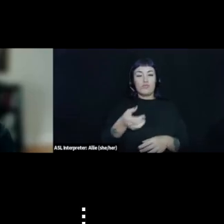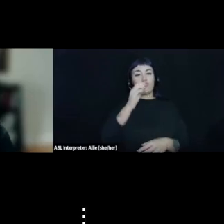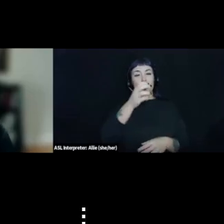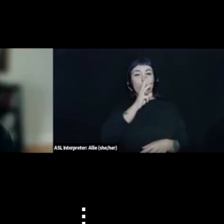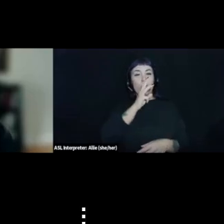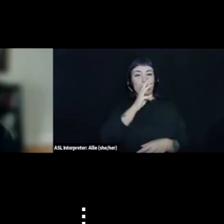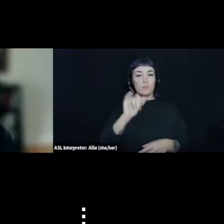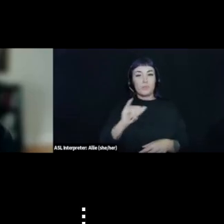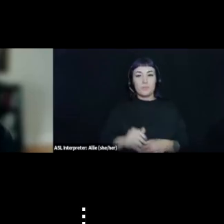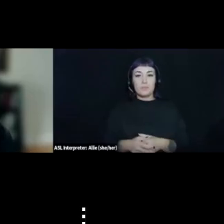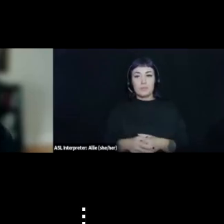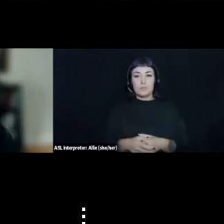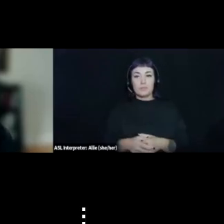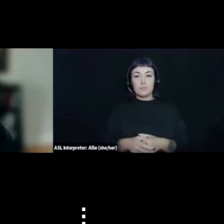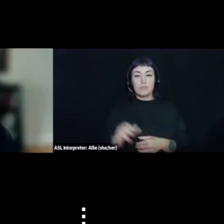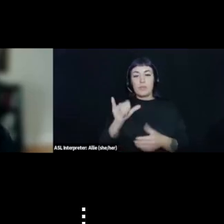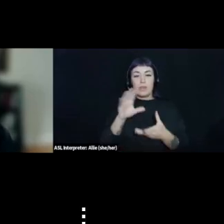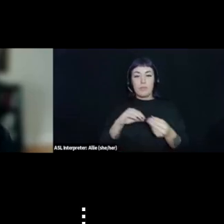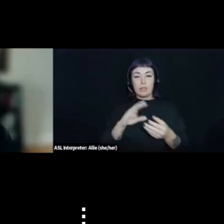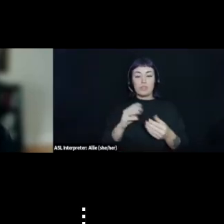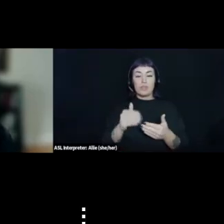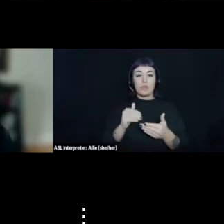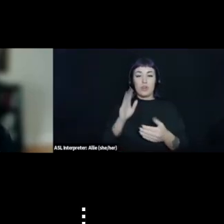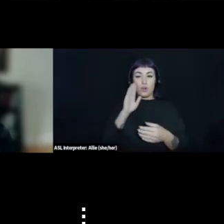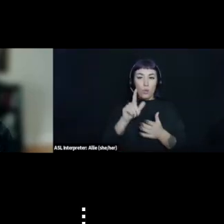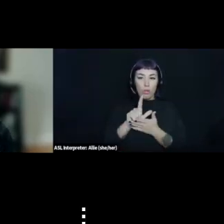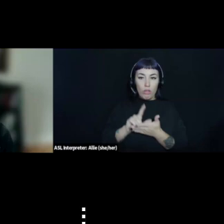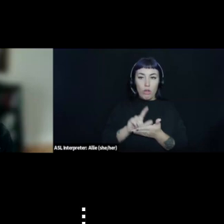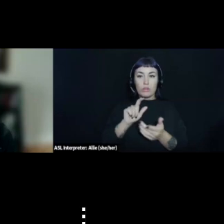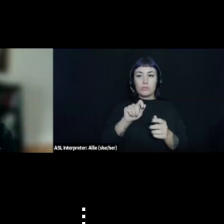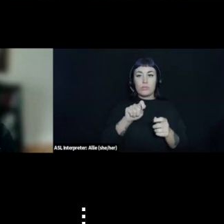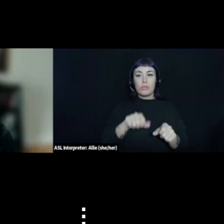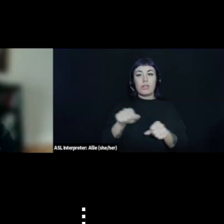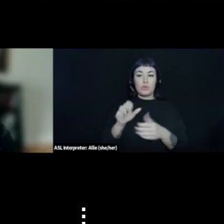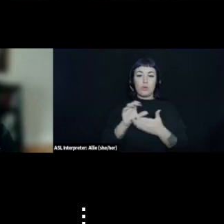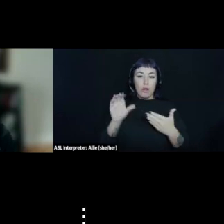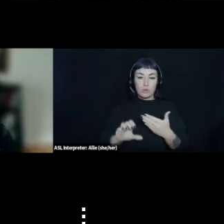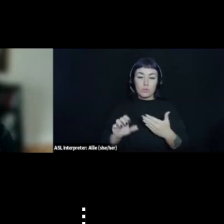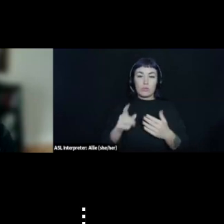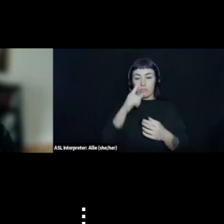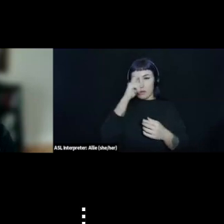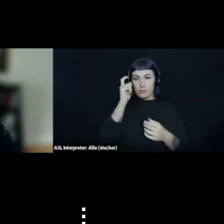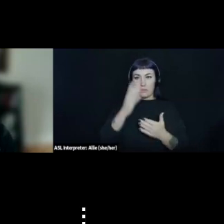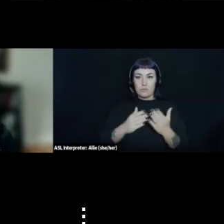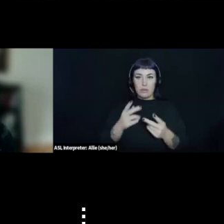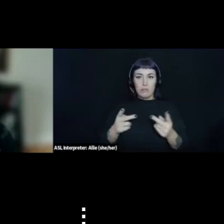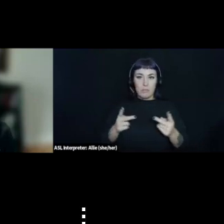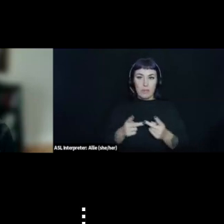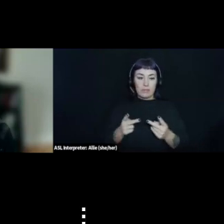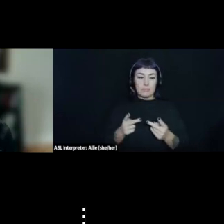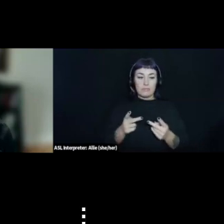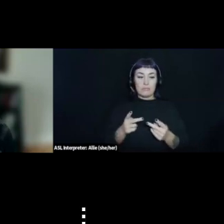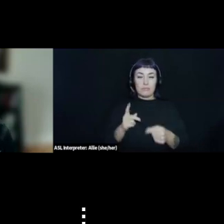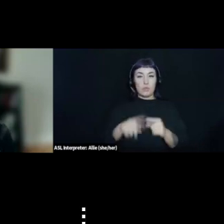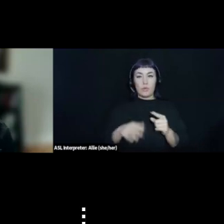well. Again, like I mentioned earlier, know the laws and potential consequences, because in some places you